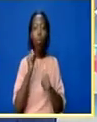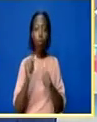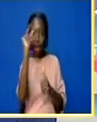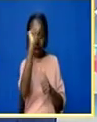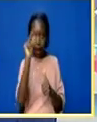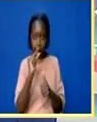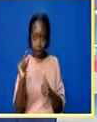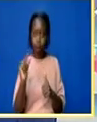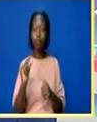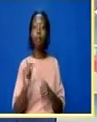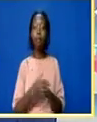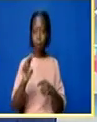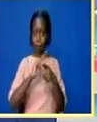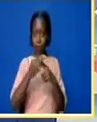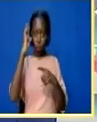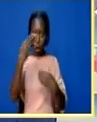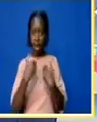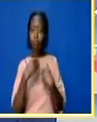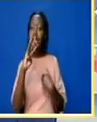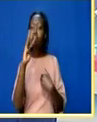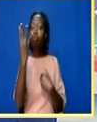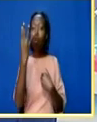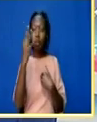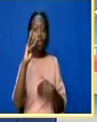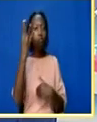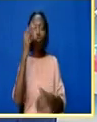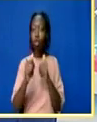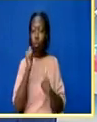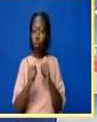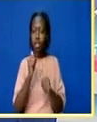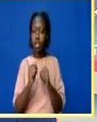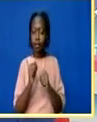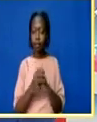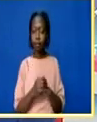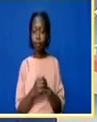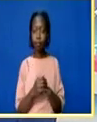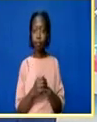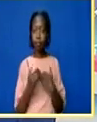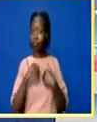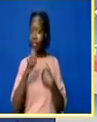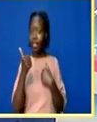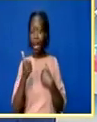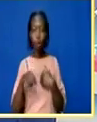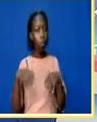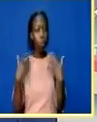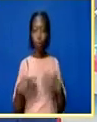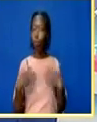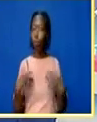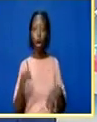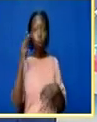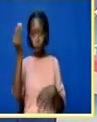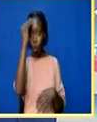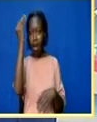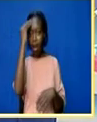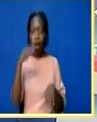channels. Yes. Then we're going to have the fourth one. Okay. There is also another one. There is another one. Wow. There is another one. Uh-huh. We are going to see how